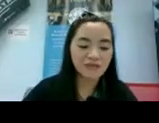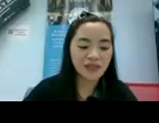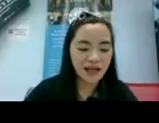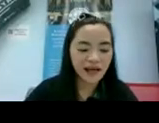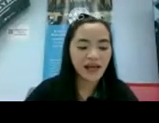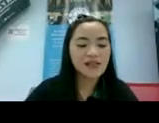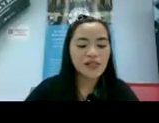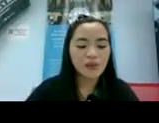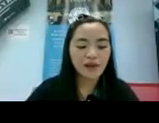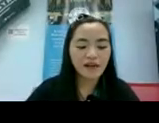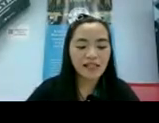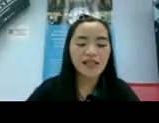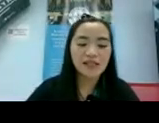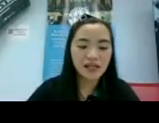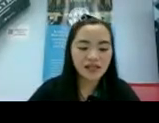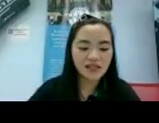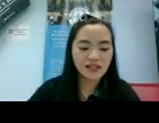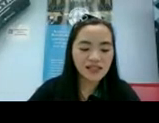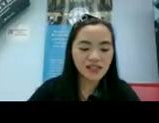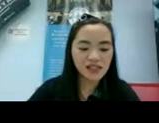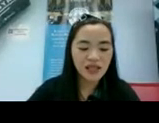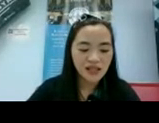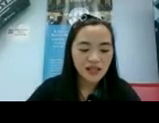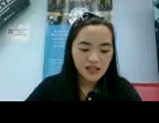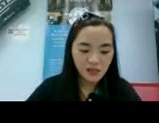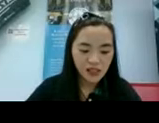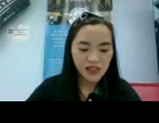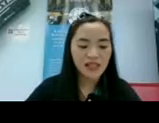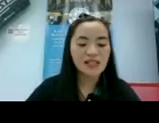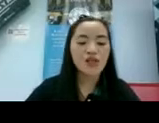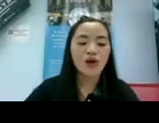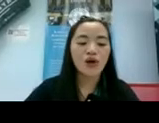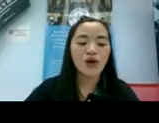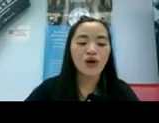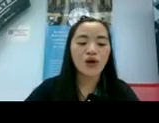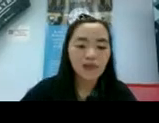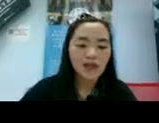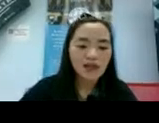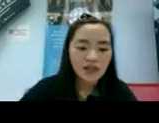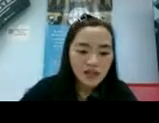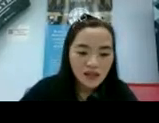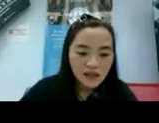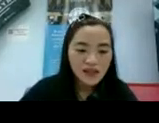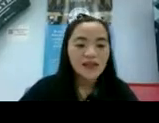M. Maglake, Supervising Science Research Specialist of